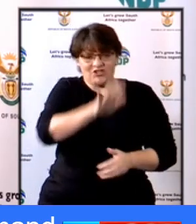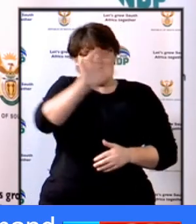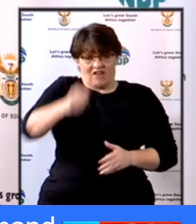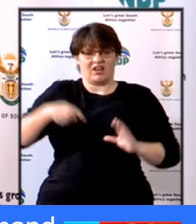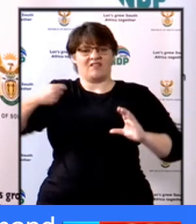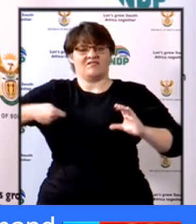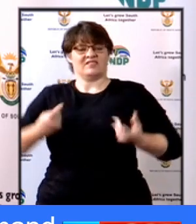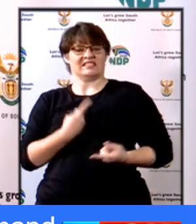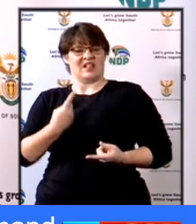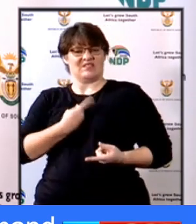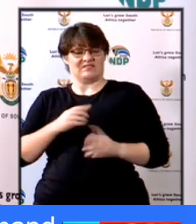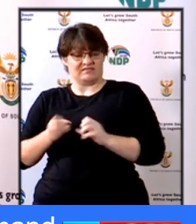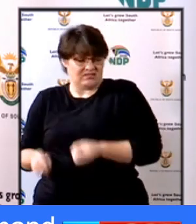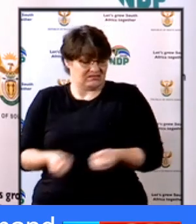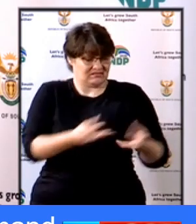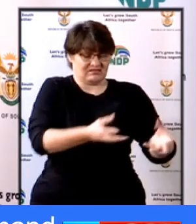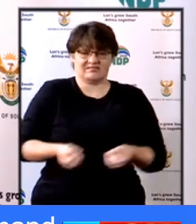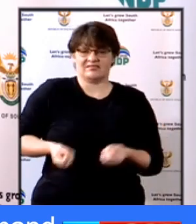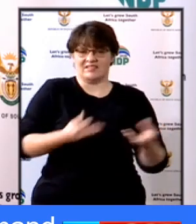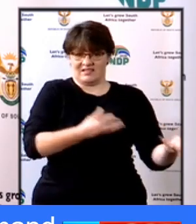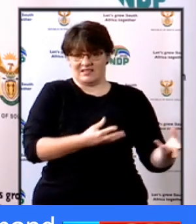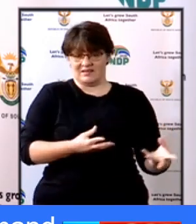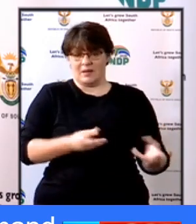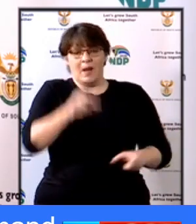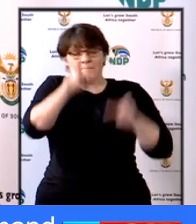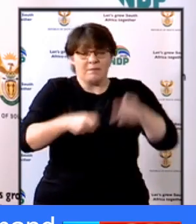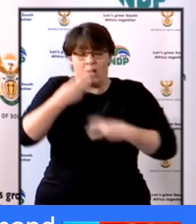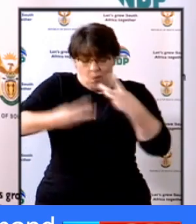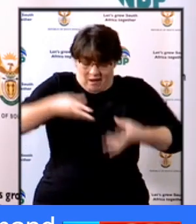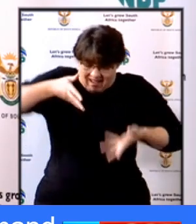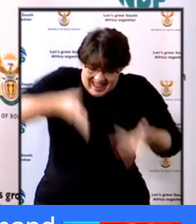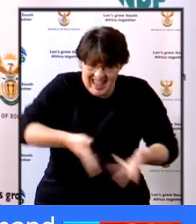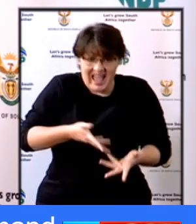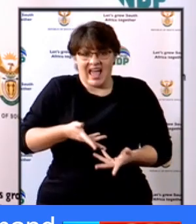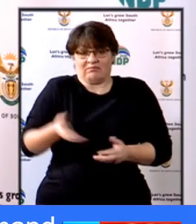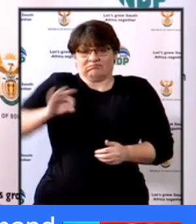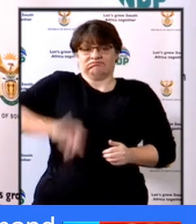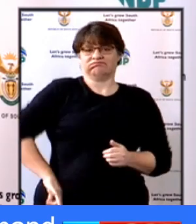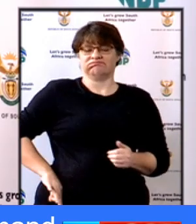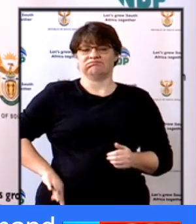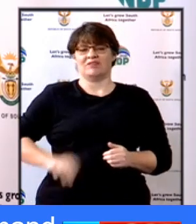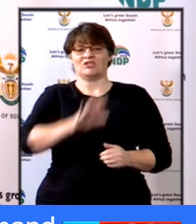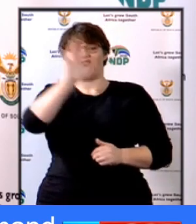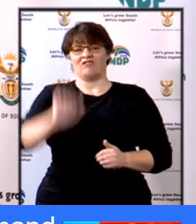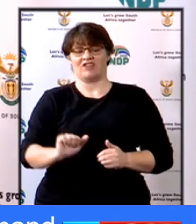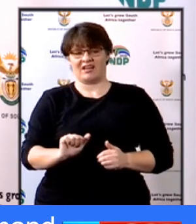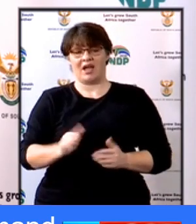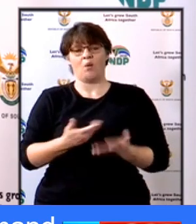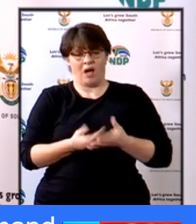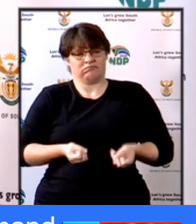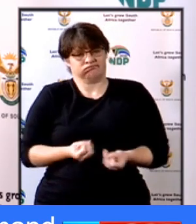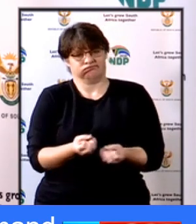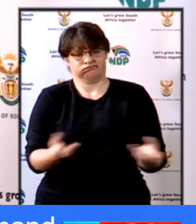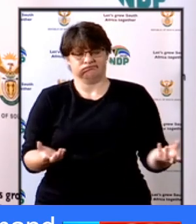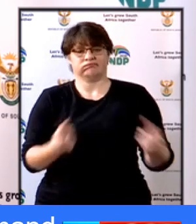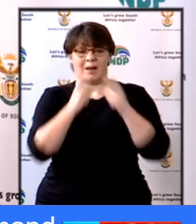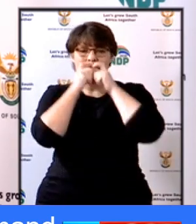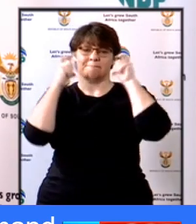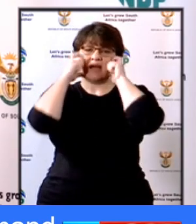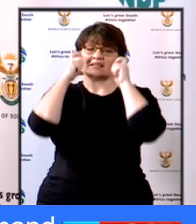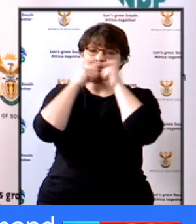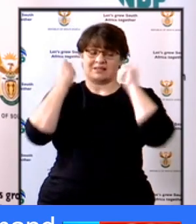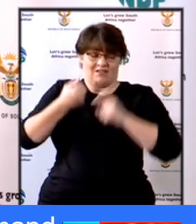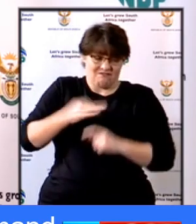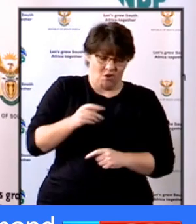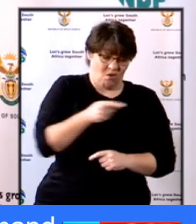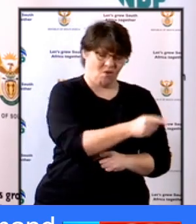Africa, with South African workers producing more and more of these masks. Finally, we've